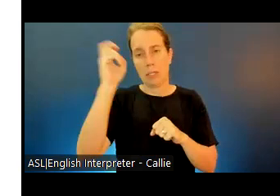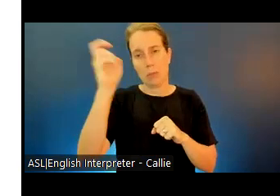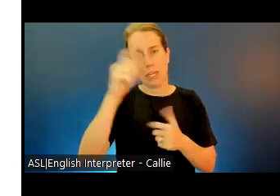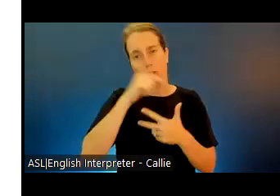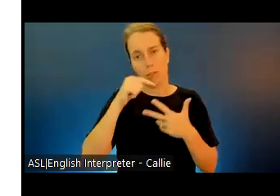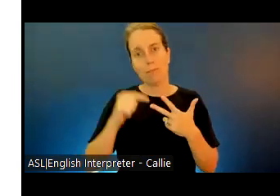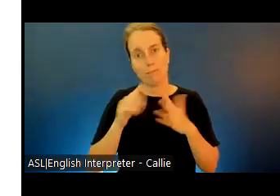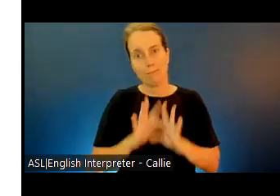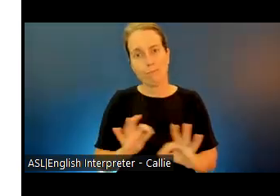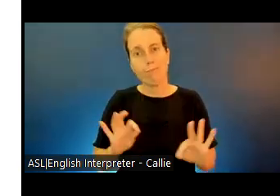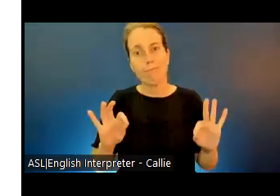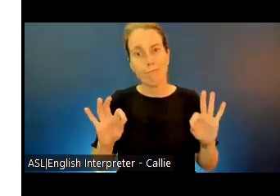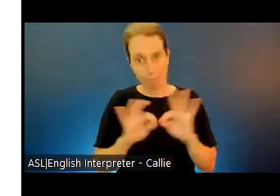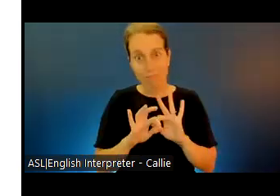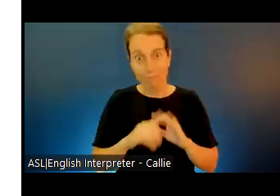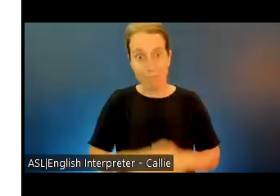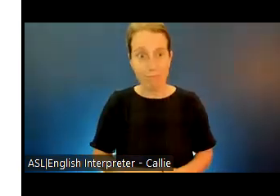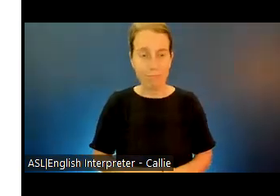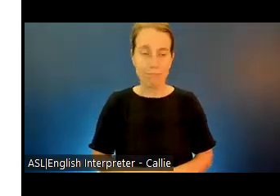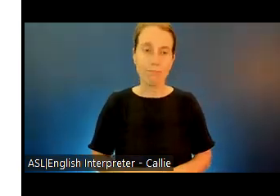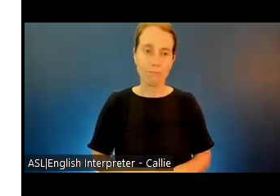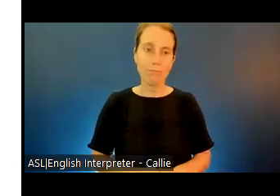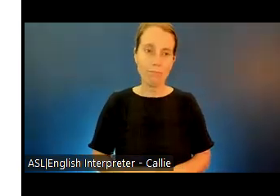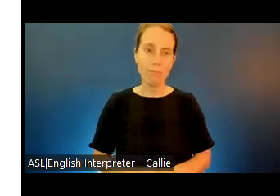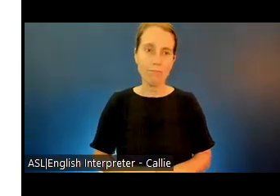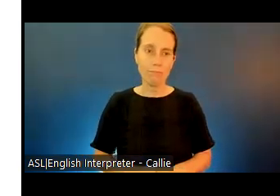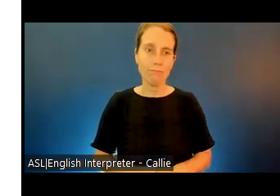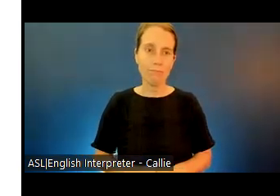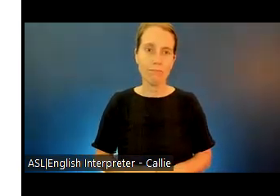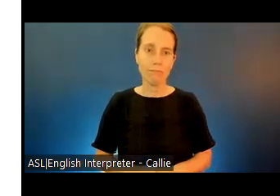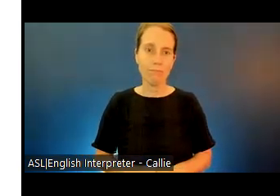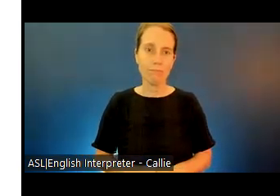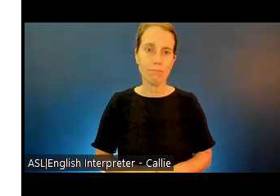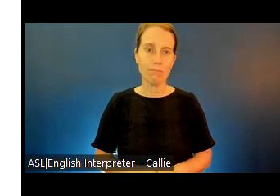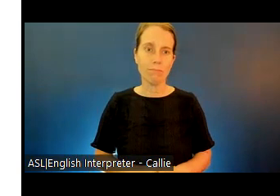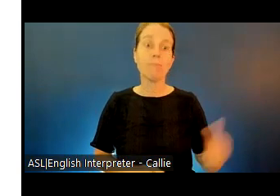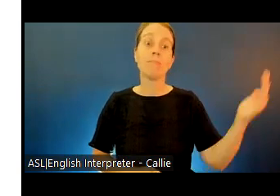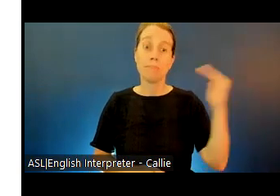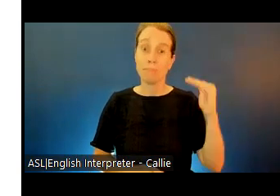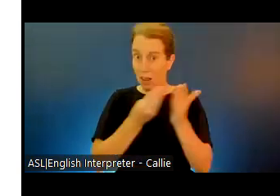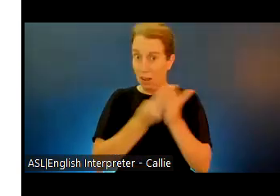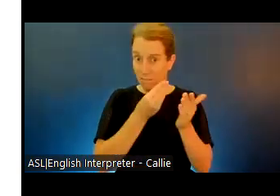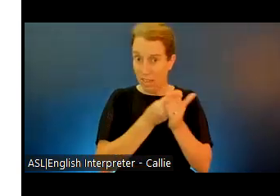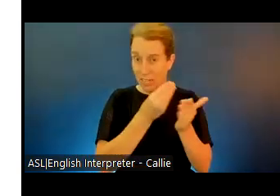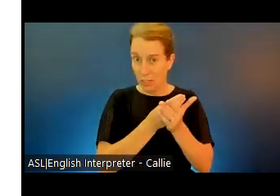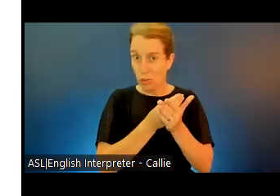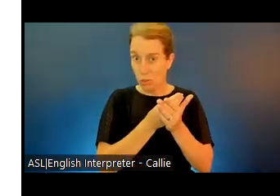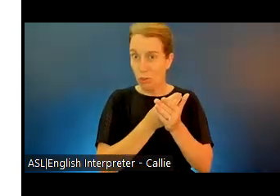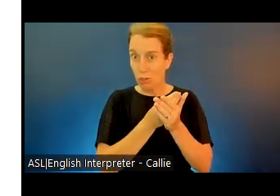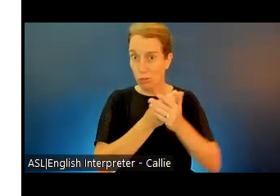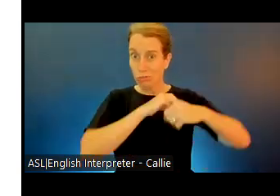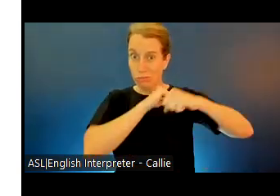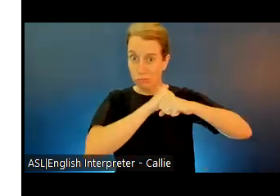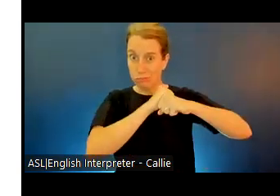saw. In terms of another policy, financial security, which Rebecca did a wonderful job highlighting, that we know